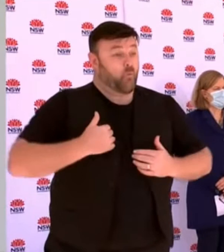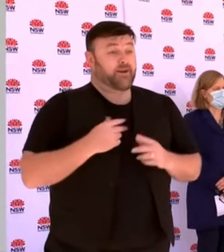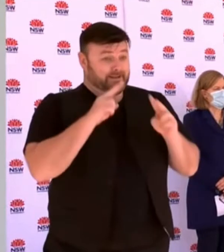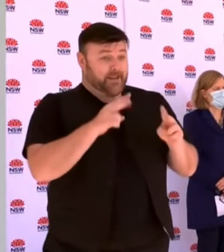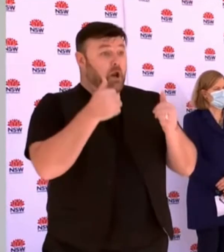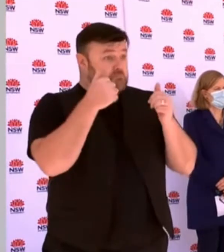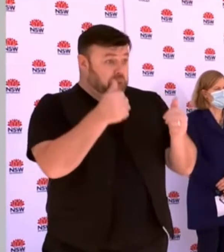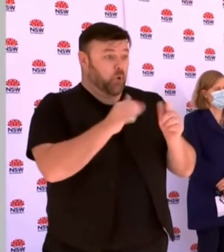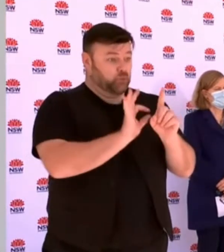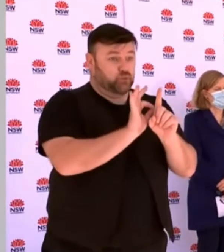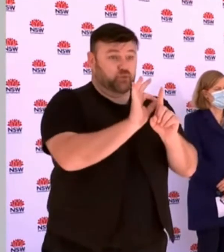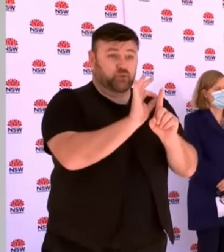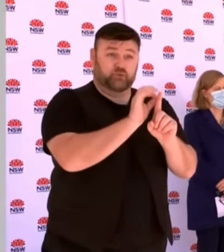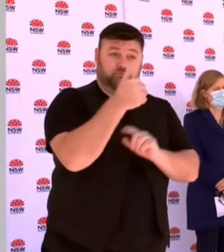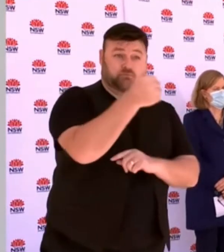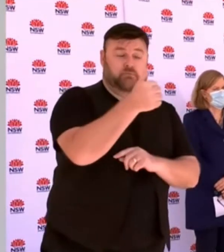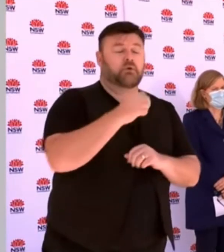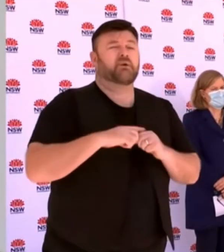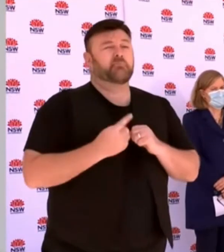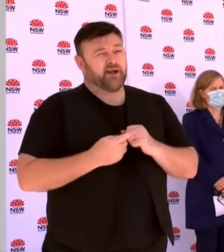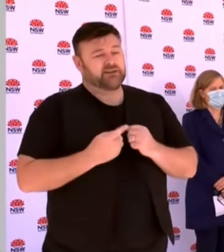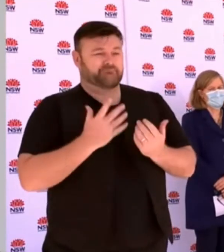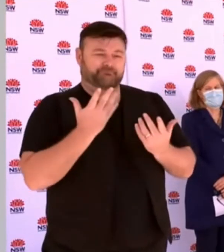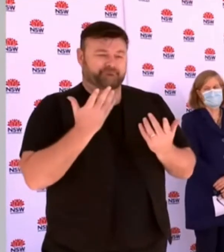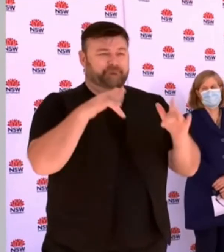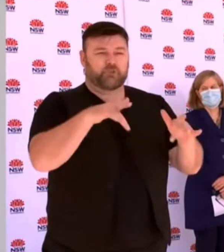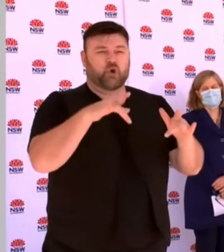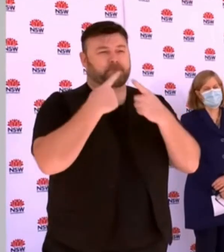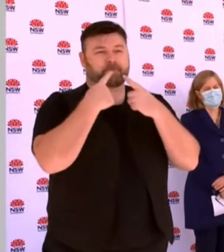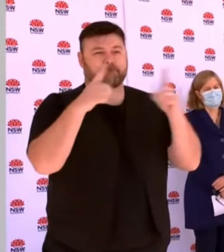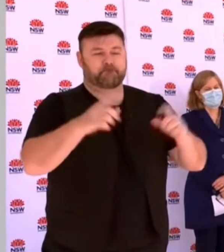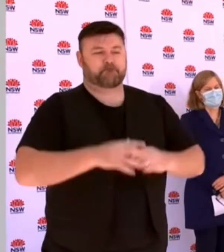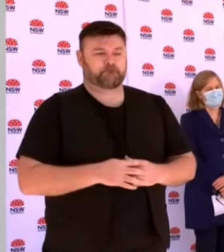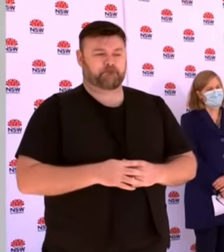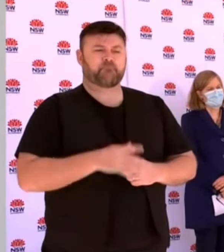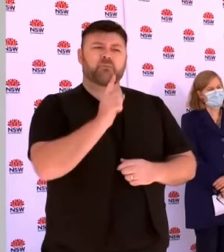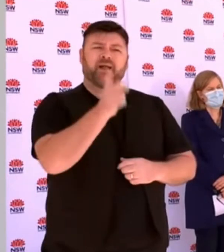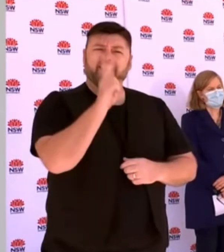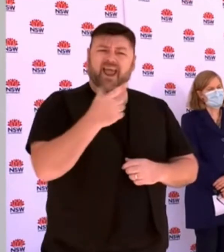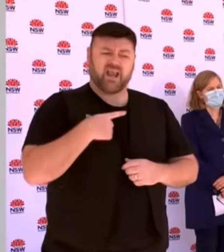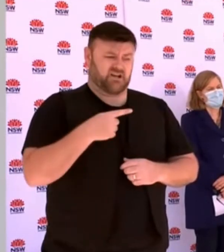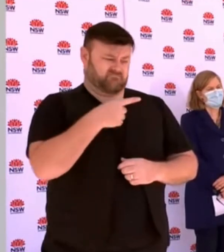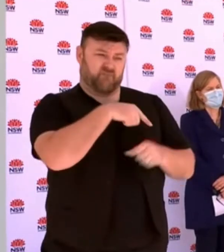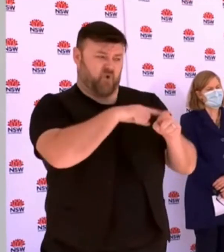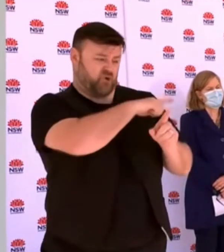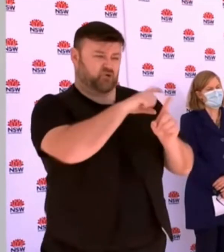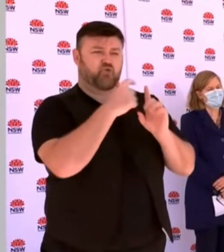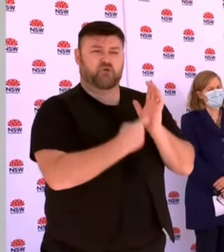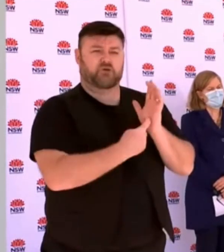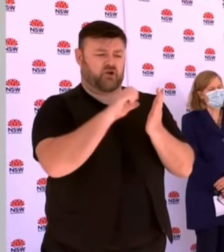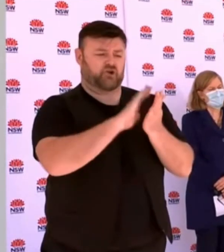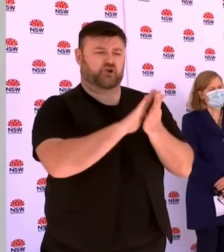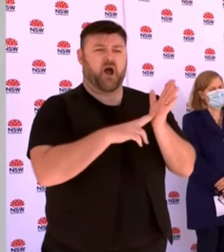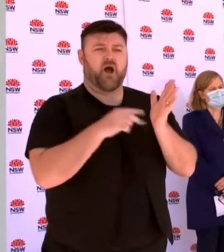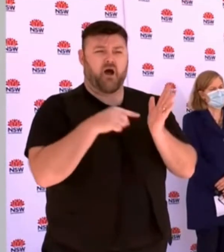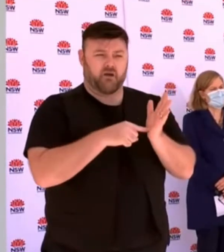turn, we have seen those green shoots, but I also want to stress in particular, on top of what Dr. Chant has expressed, that we're seeing